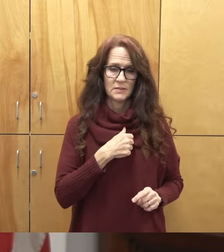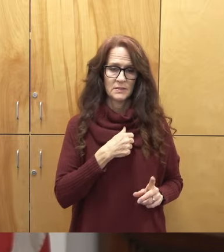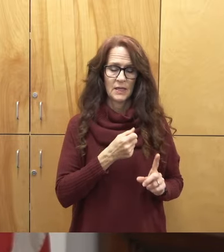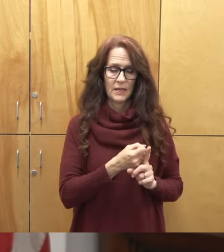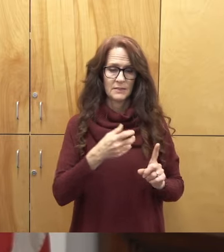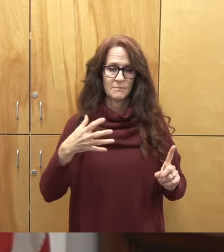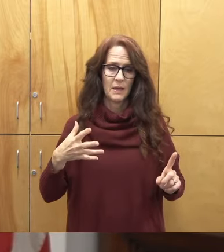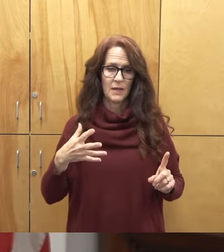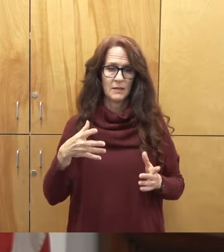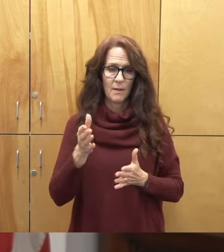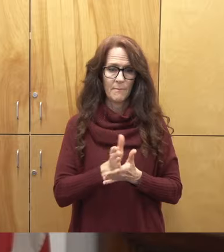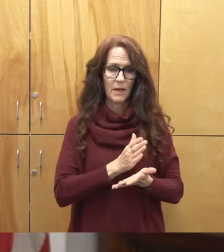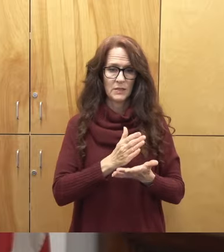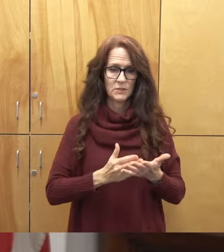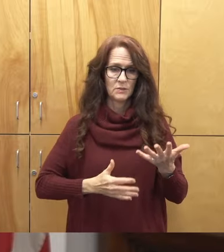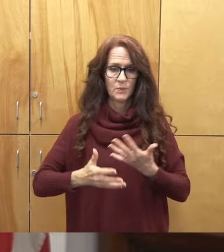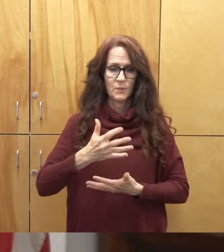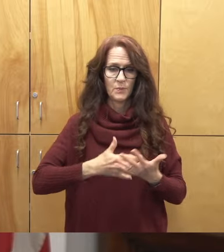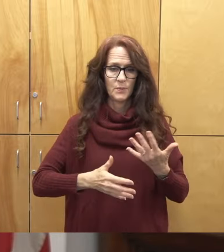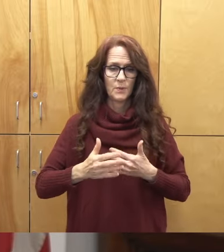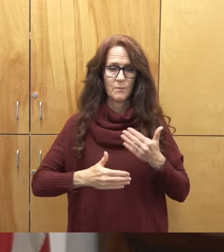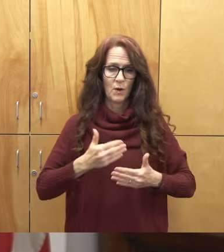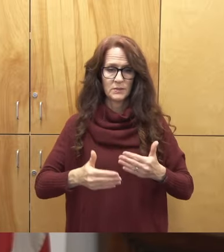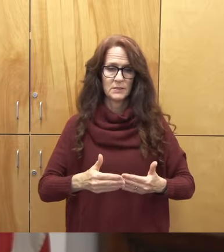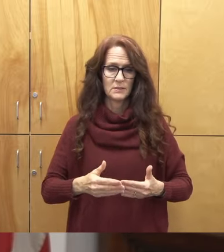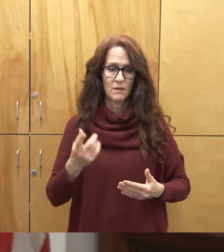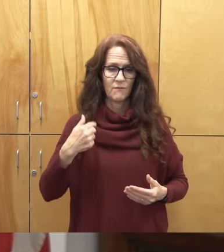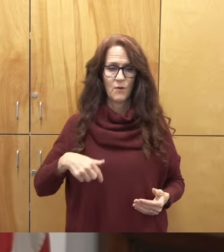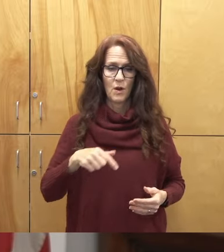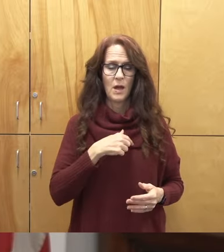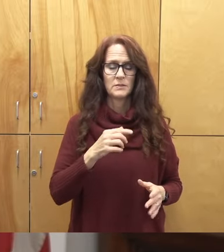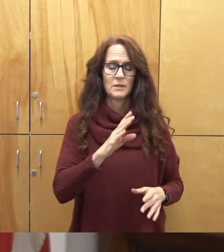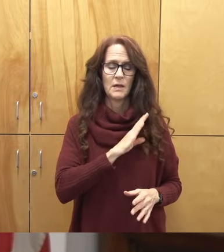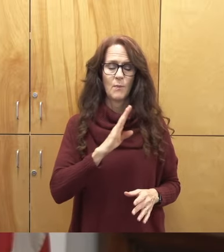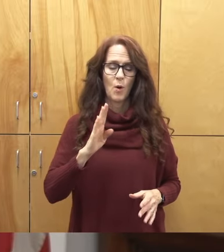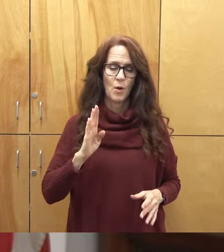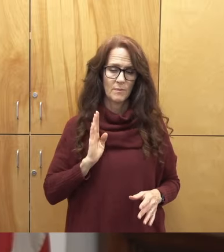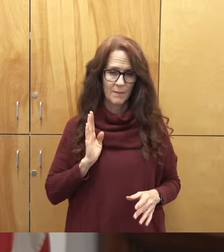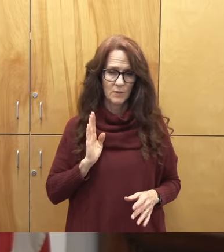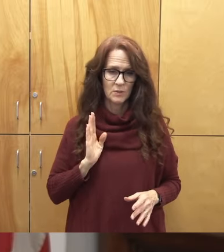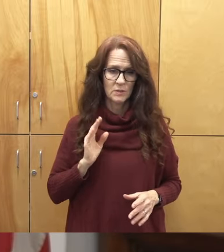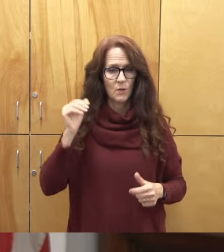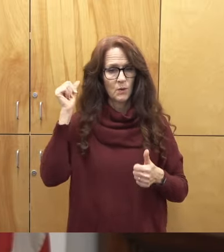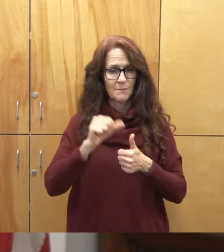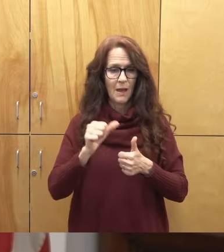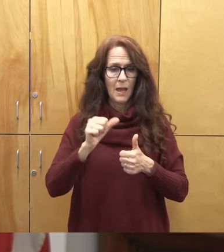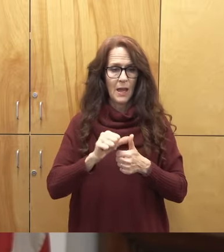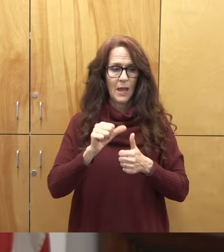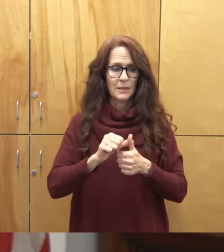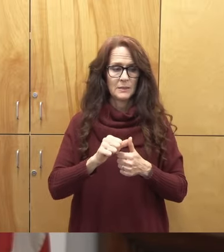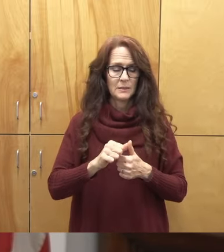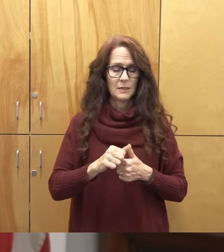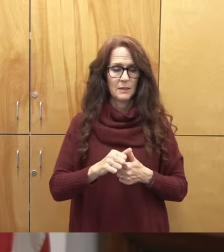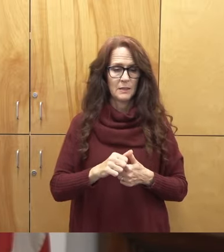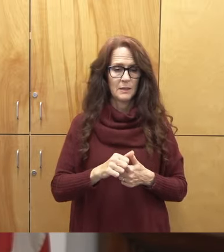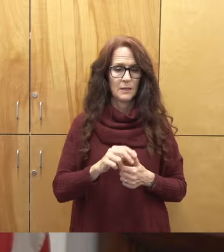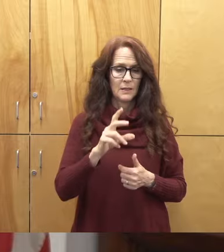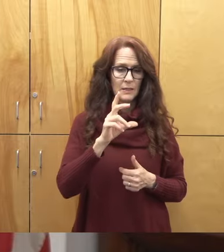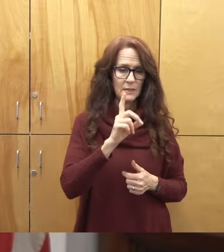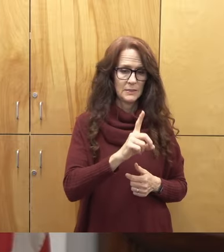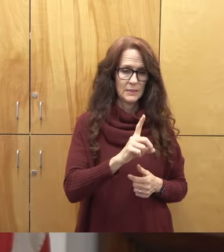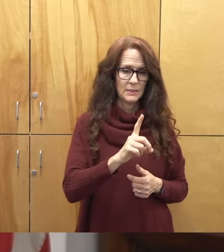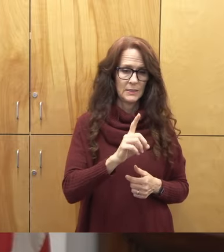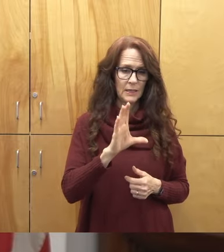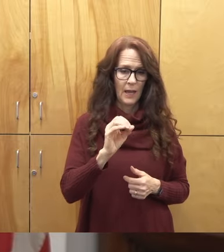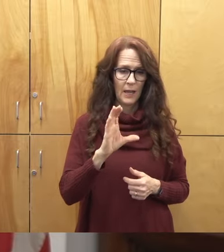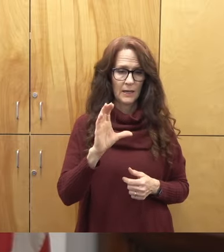expand on our budget engagement process, for us as board members to remind community members, hey, if you're at DCAC, if you're at